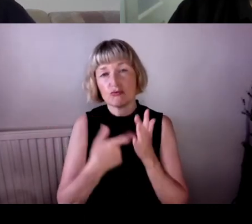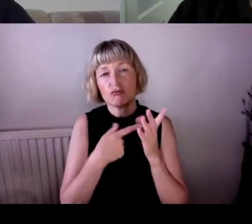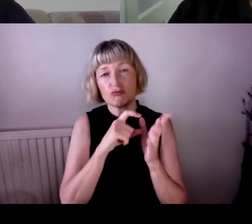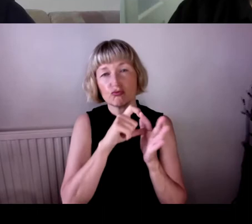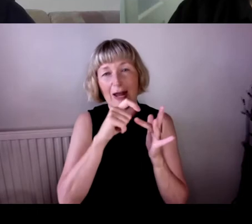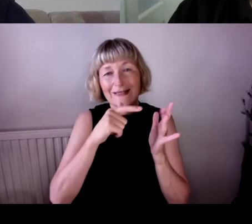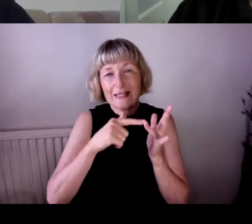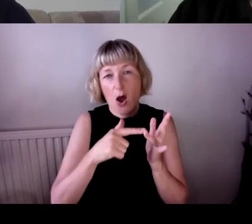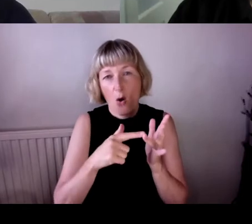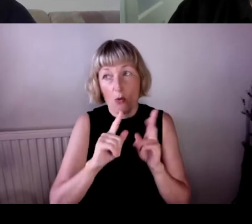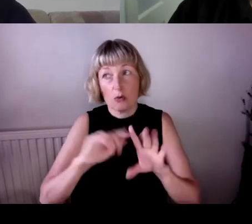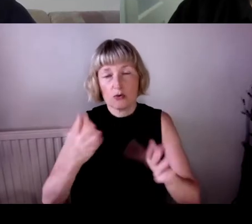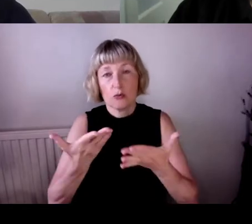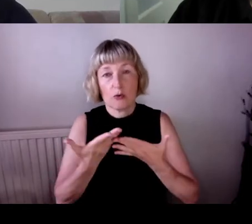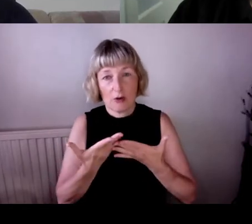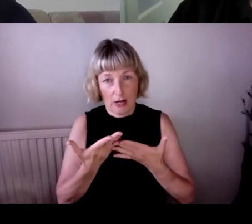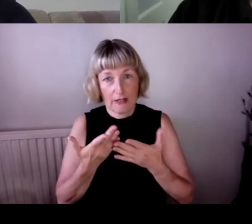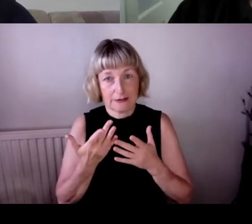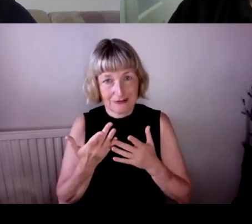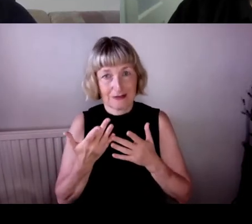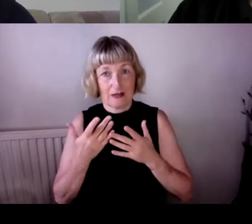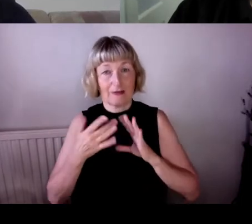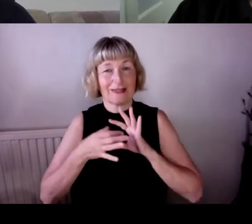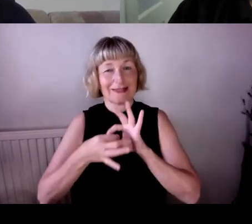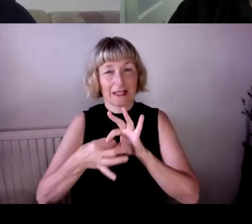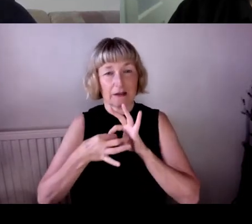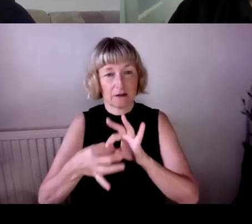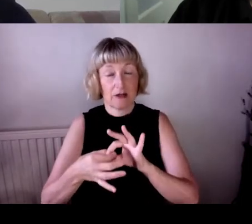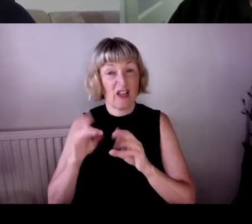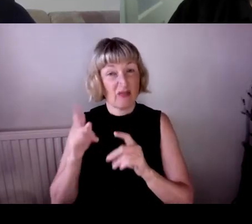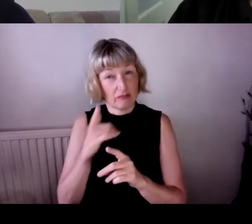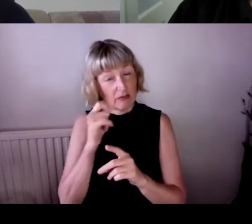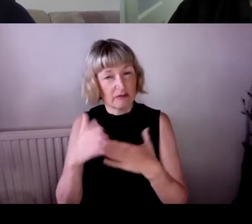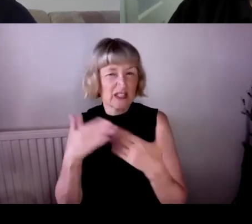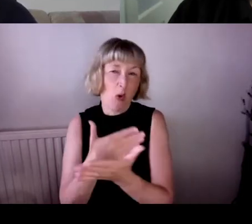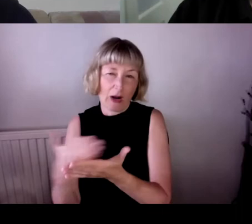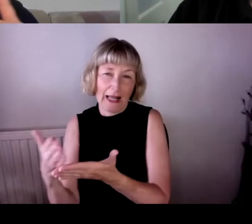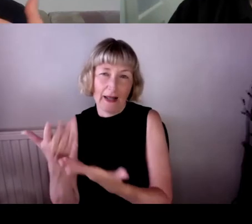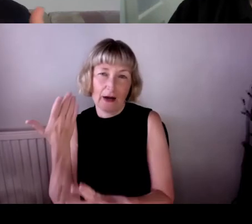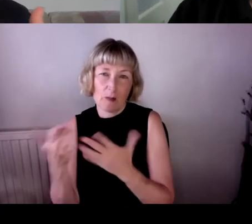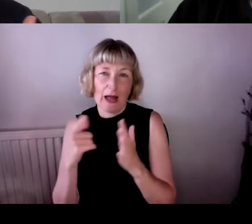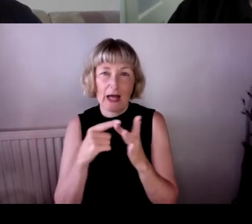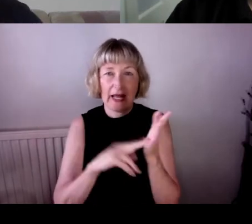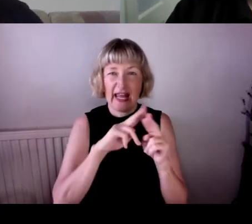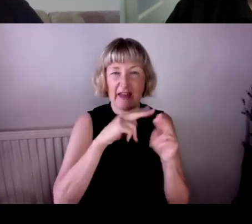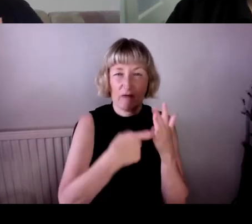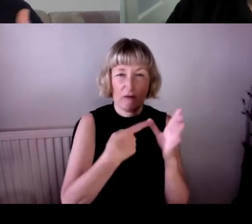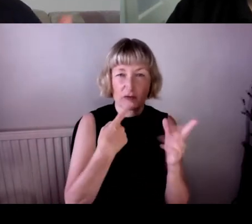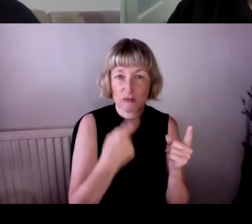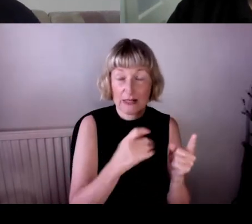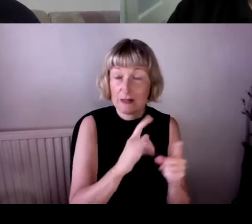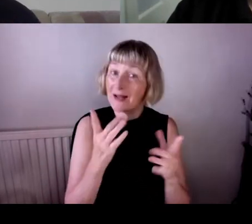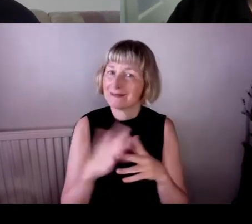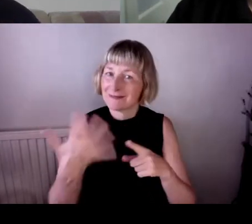to provide the service. And in that case, it's often quite clear. It's much more clear, but they are expensive and